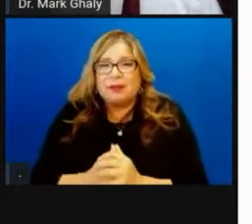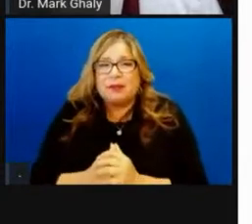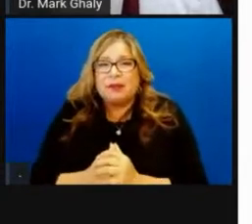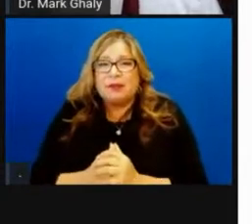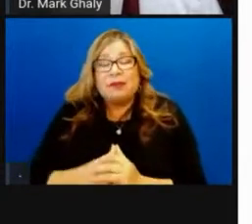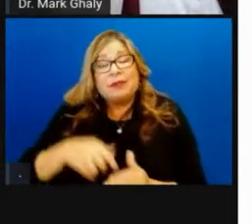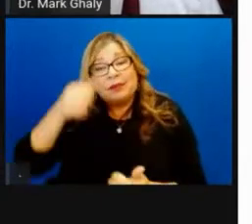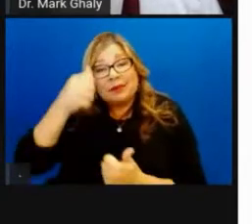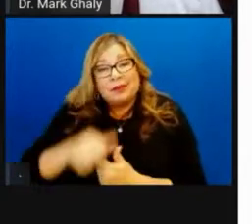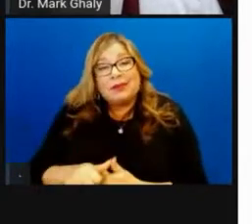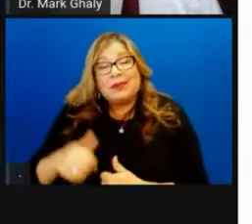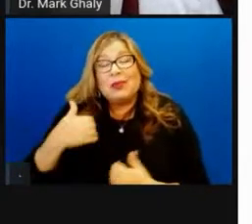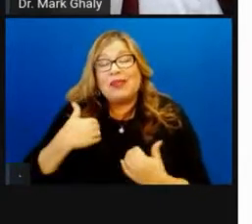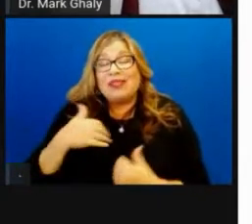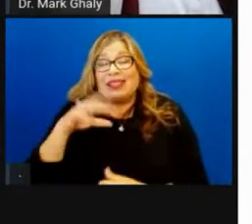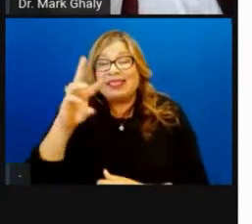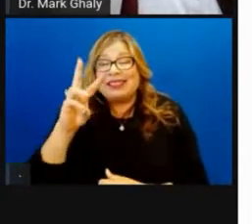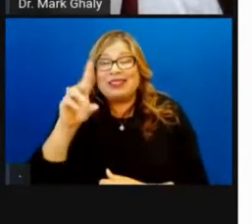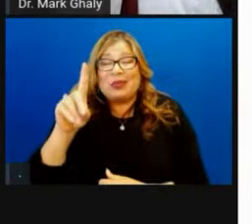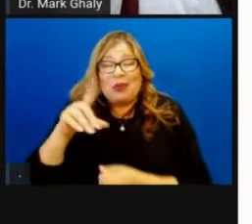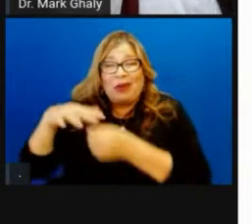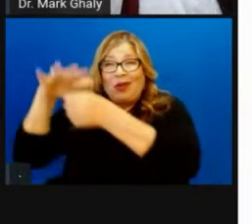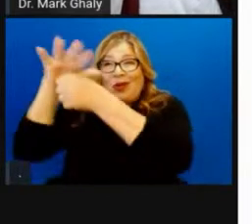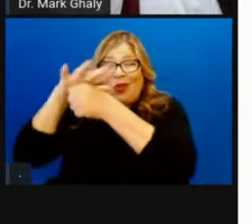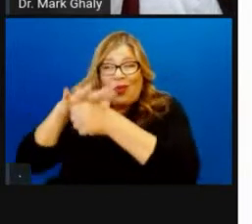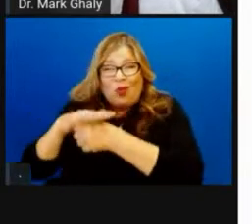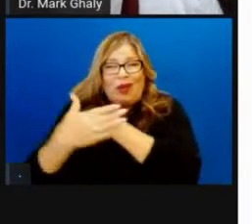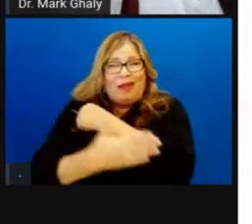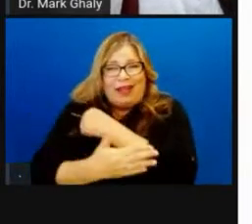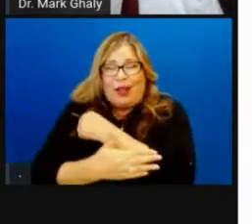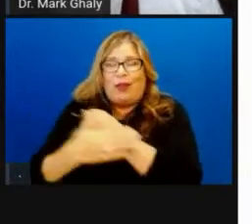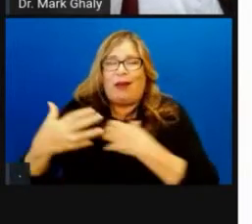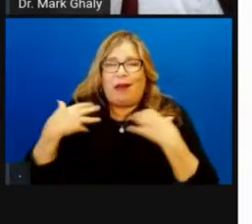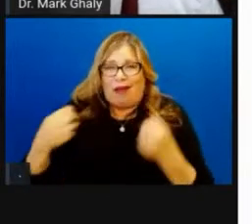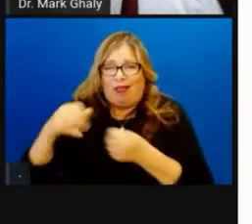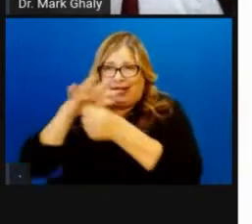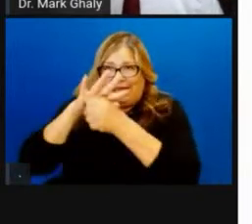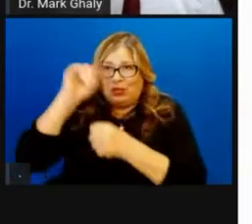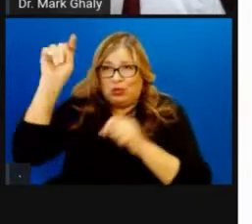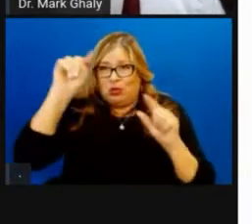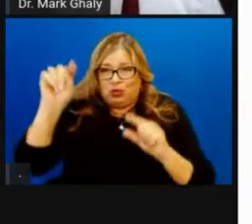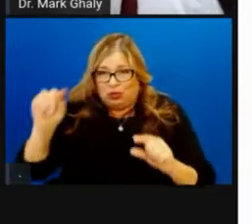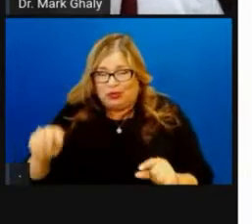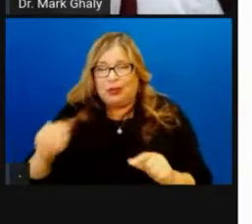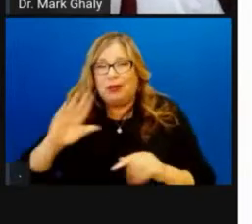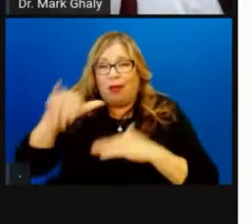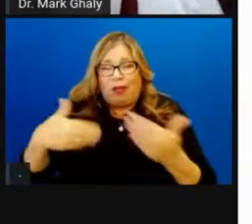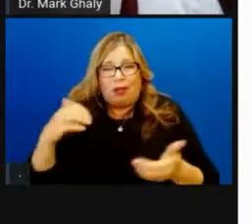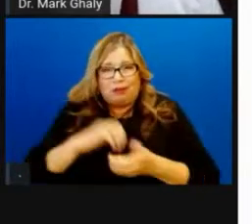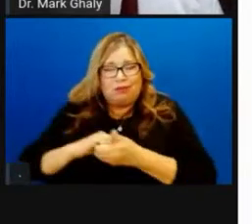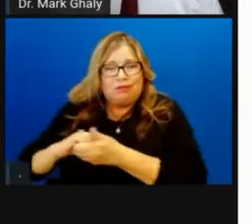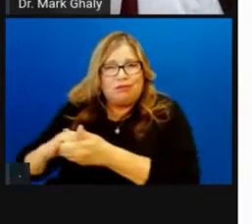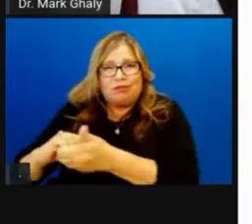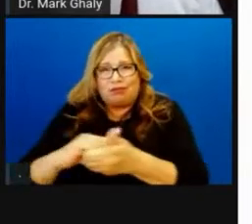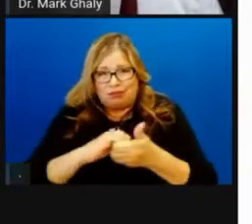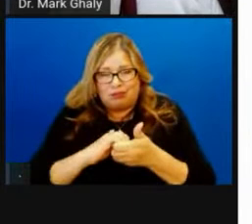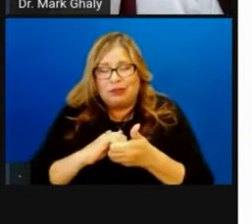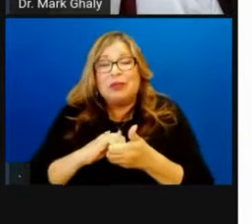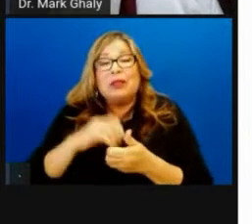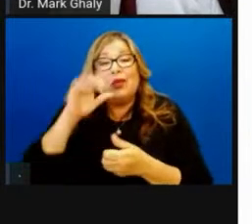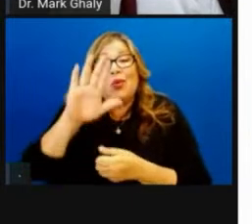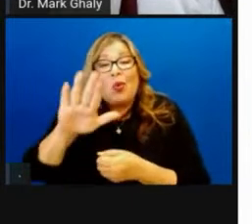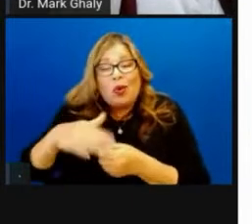health jurisdictions, partners through and through this pandemic, that those local requirements may